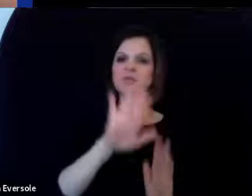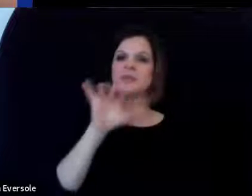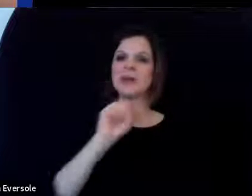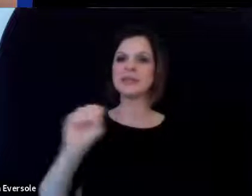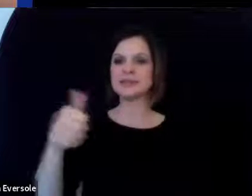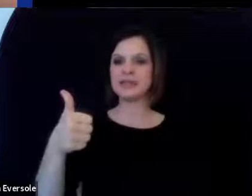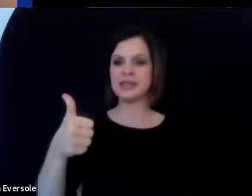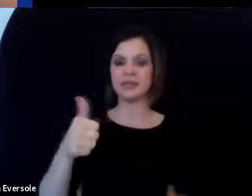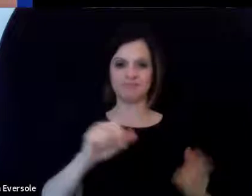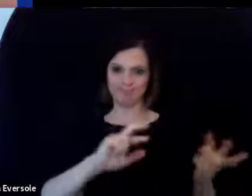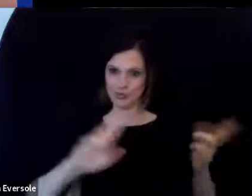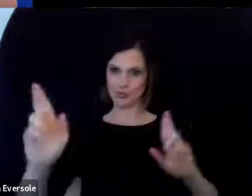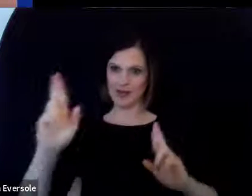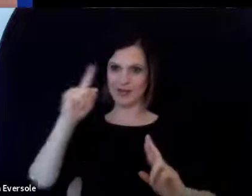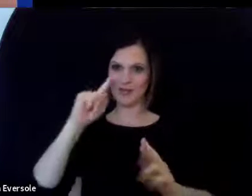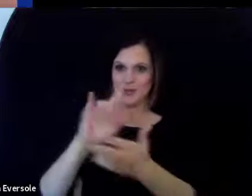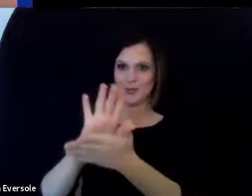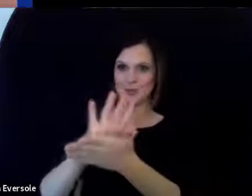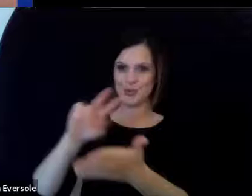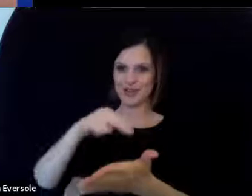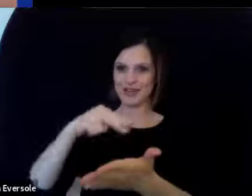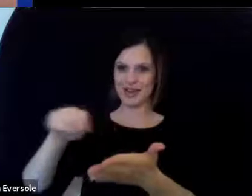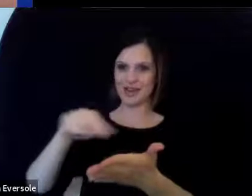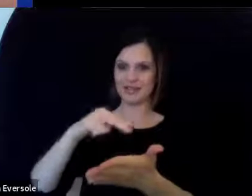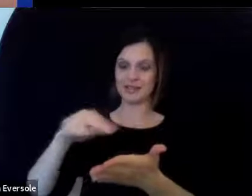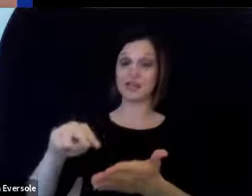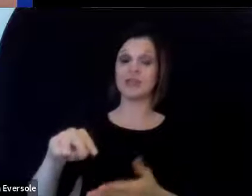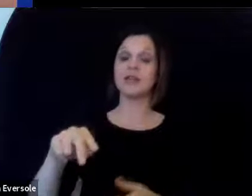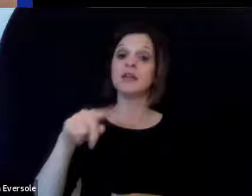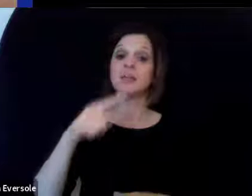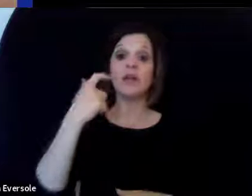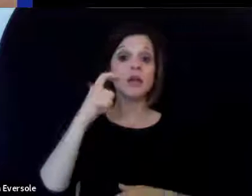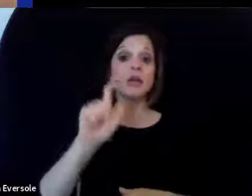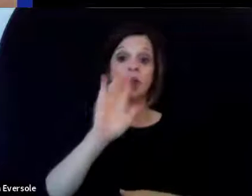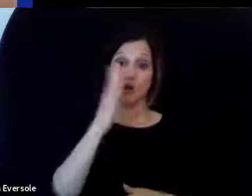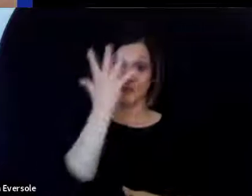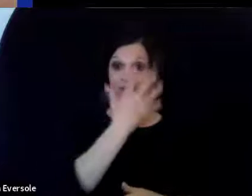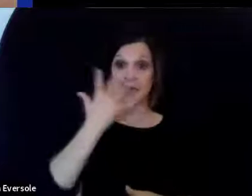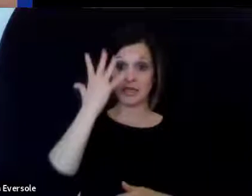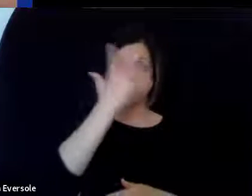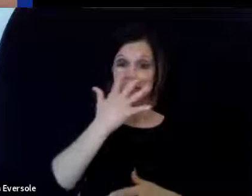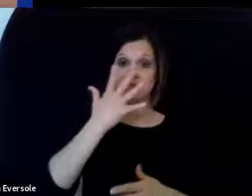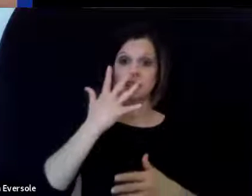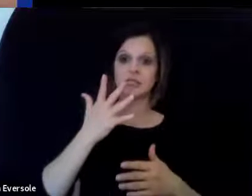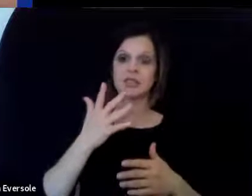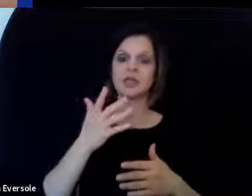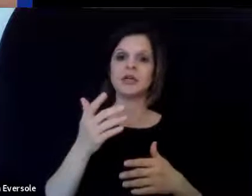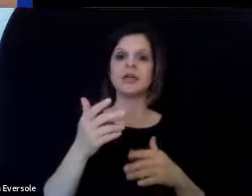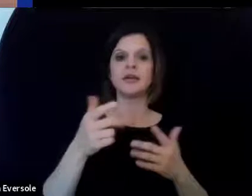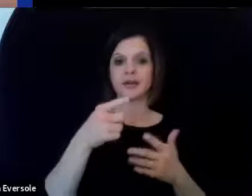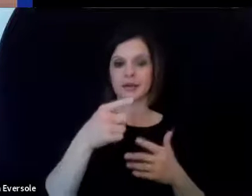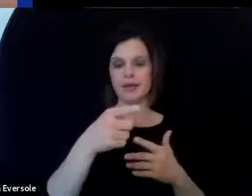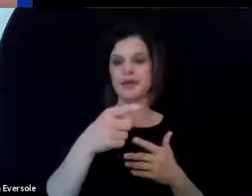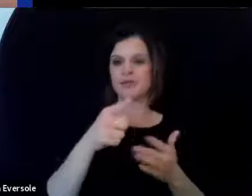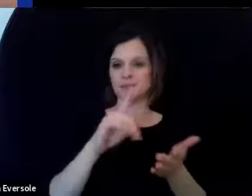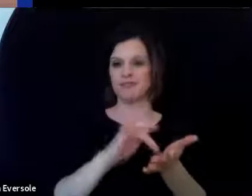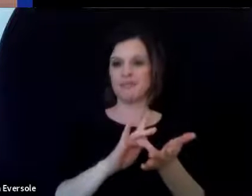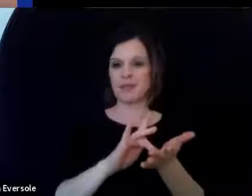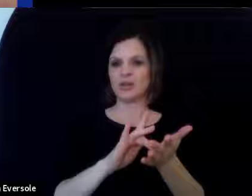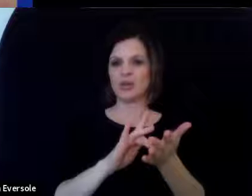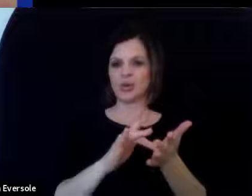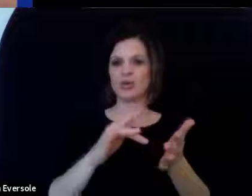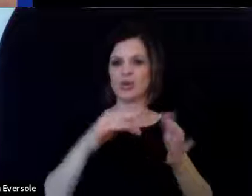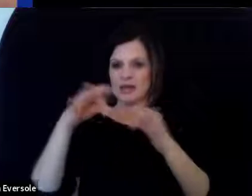dance. But it shows in her facial features this diagnostic criterion